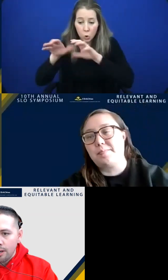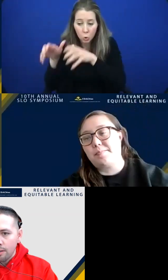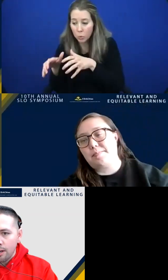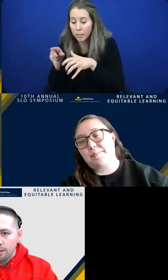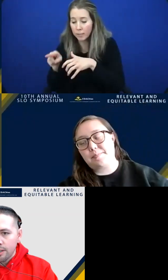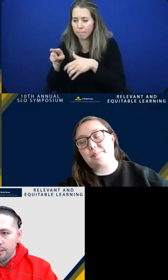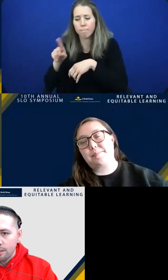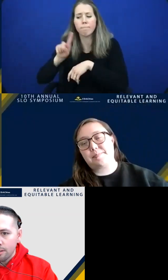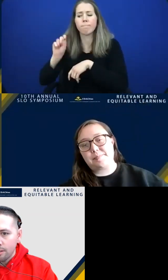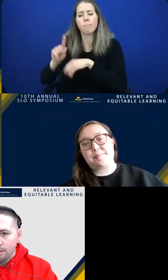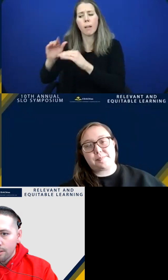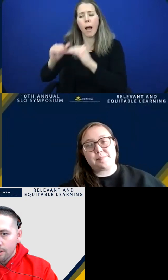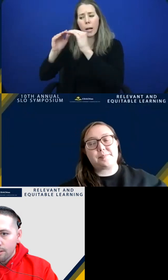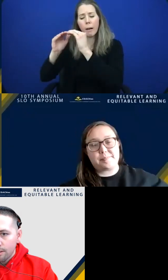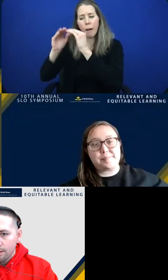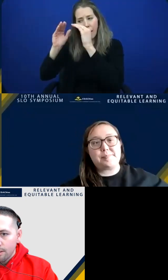question the value of higher education,